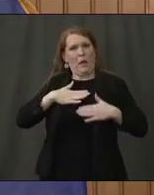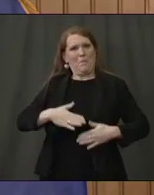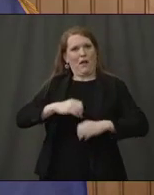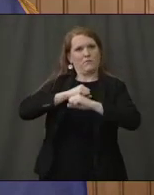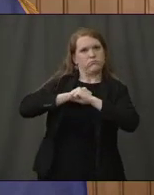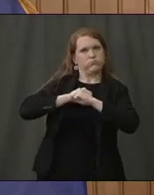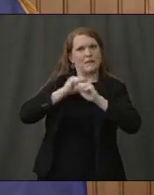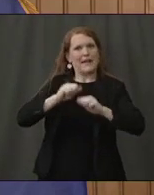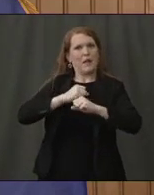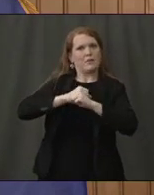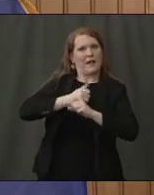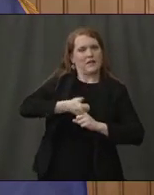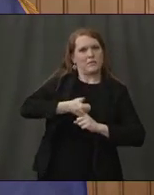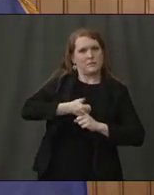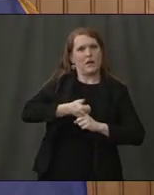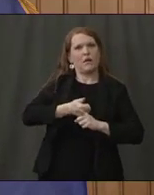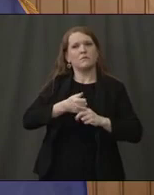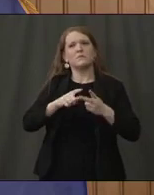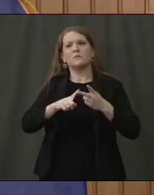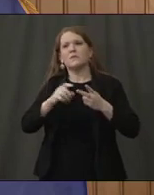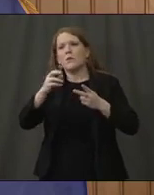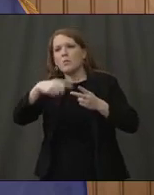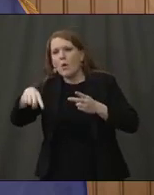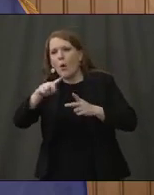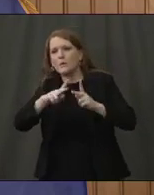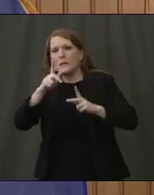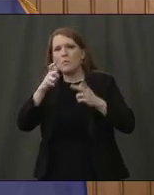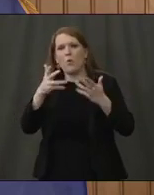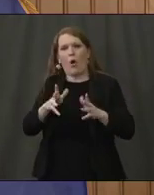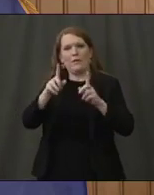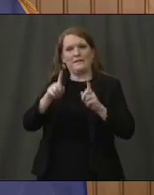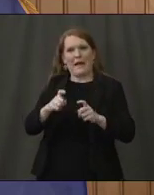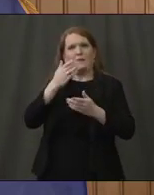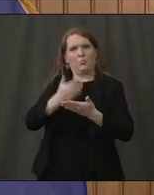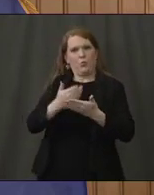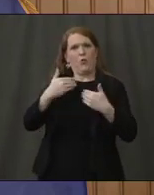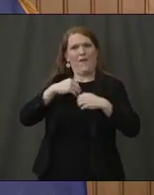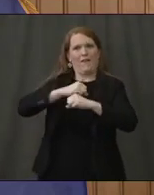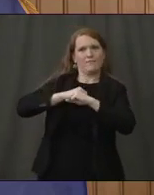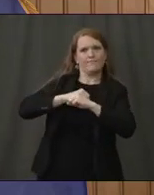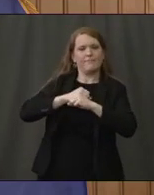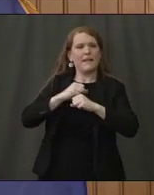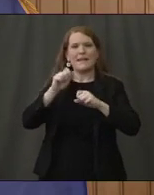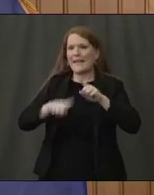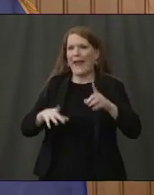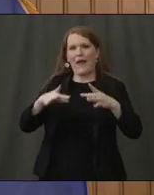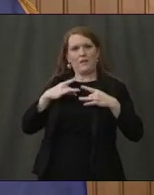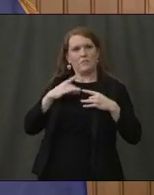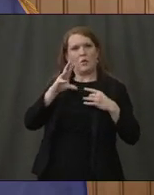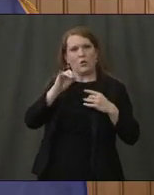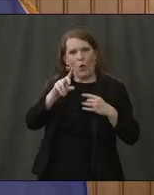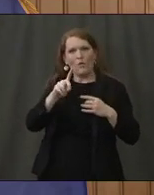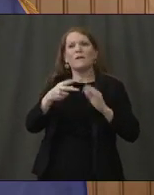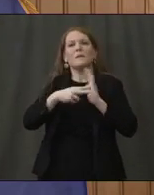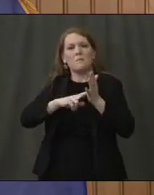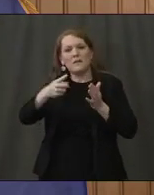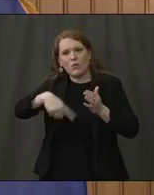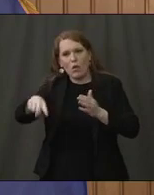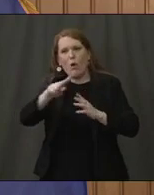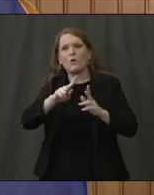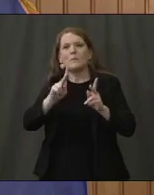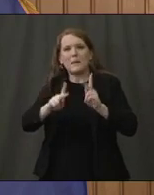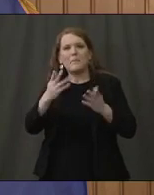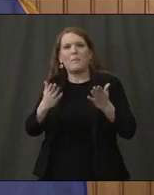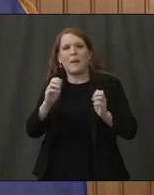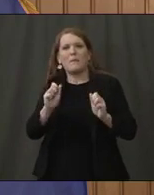the immunity. They're the ones we can get back to work. They're the ones that are going to keep our manufacturing going. They're the ones we get back in terms of